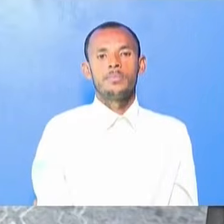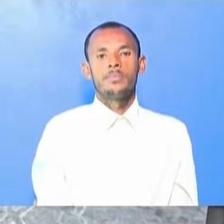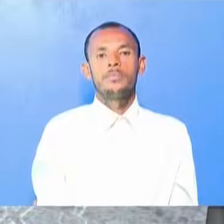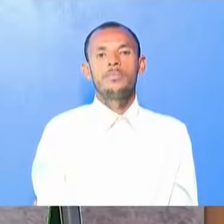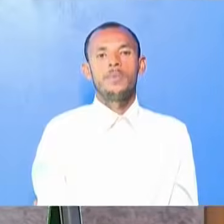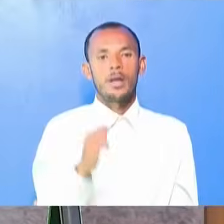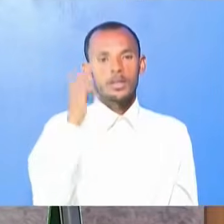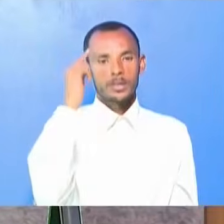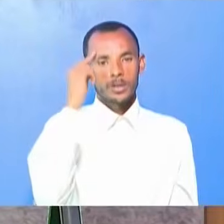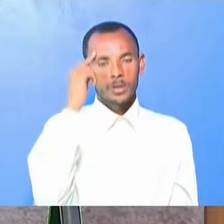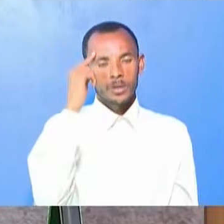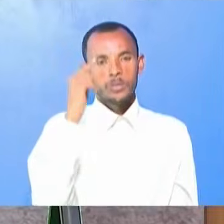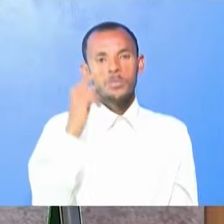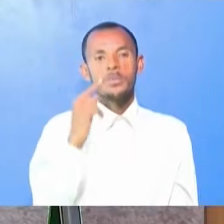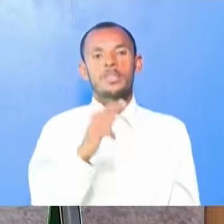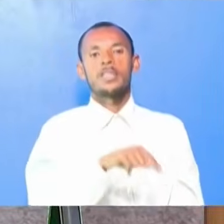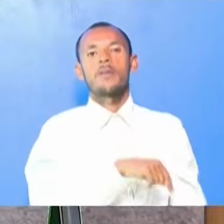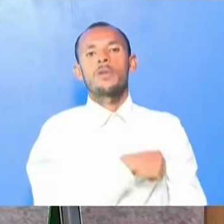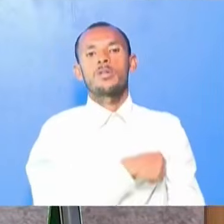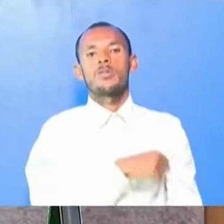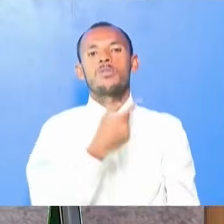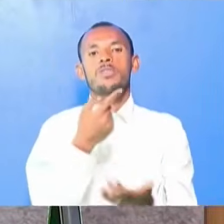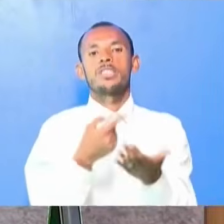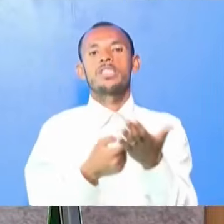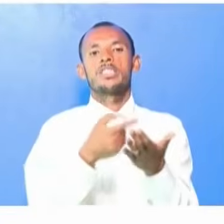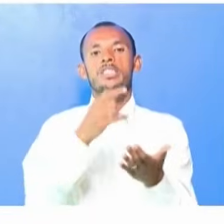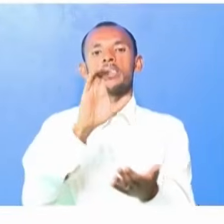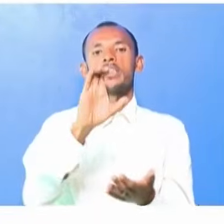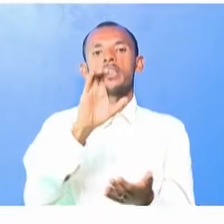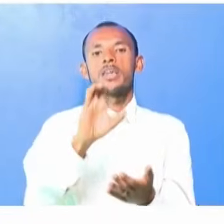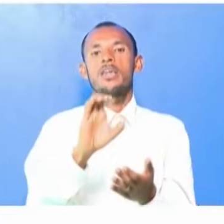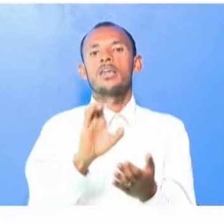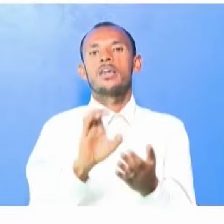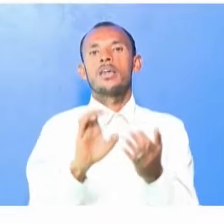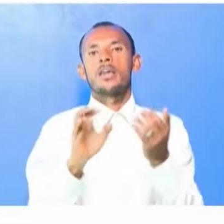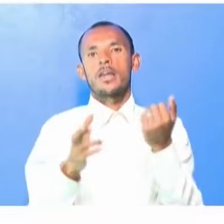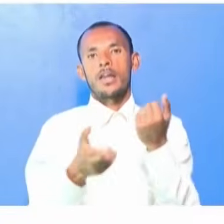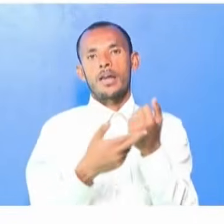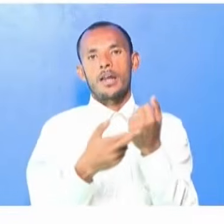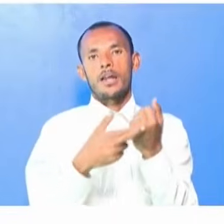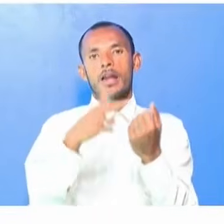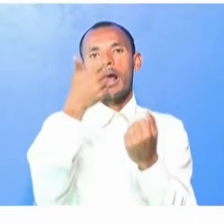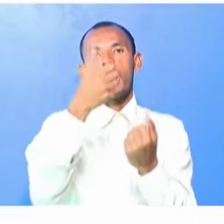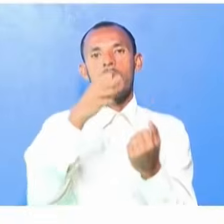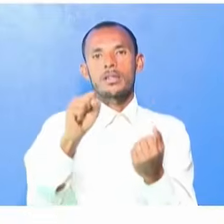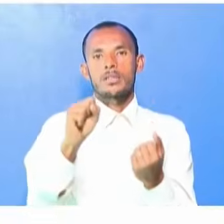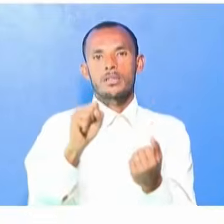Assume the temperature of this CT is recorded as